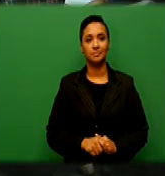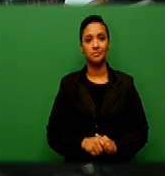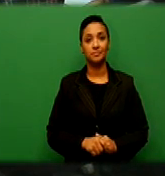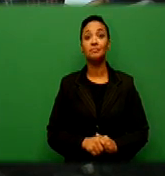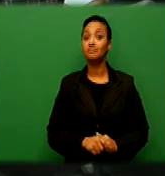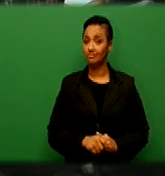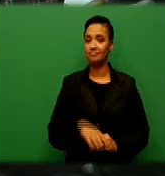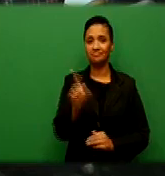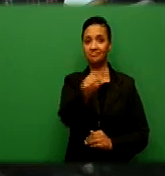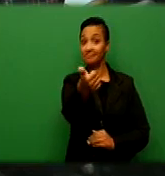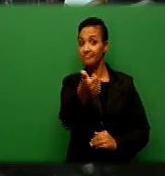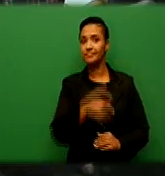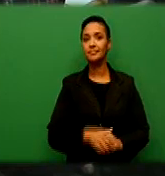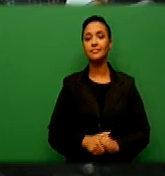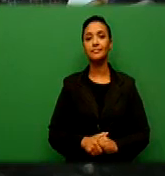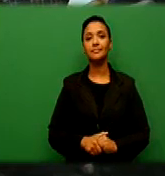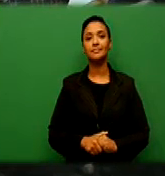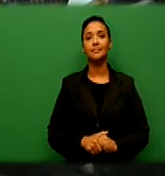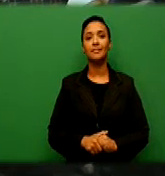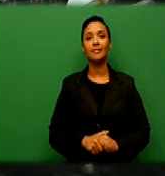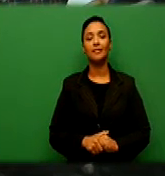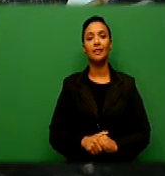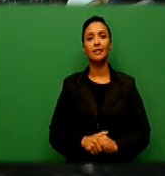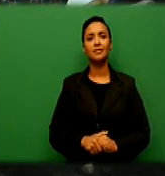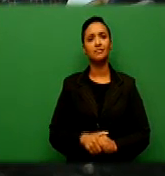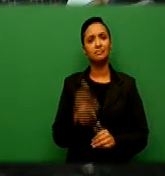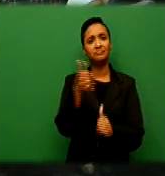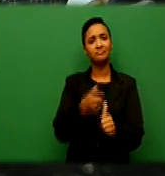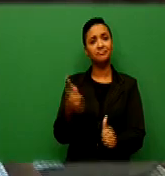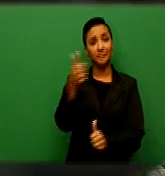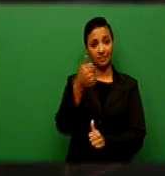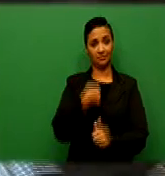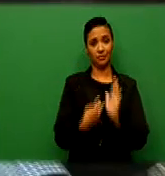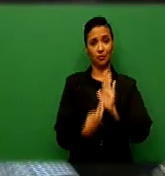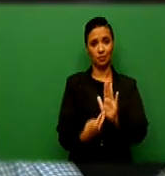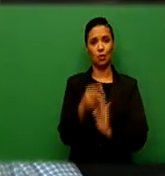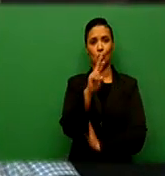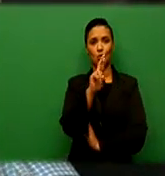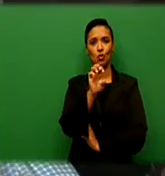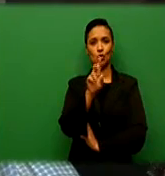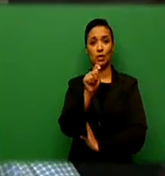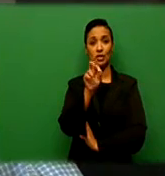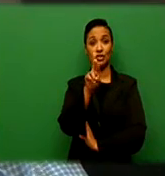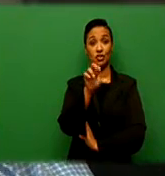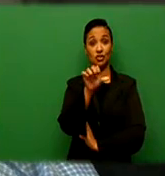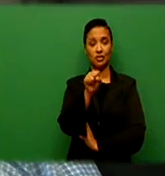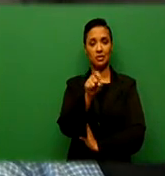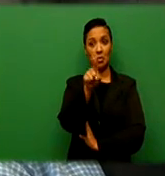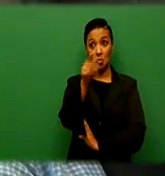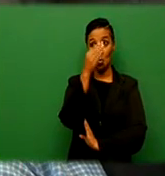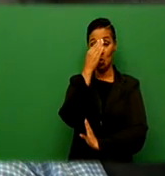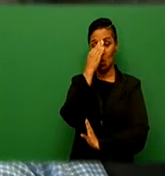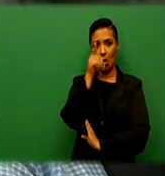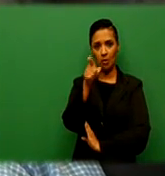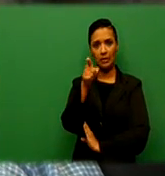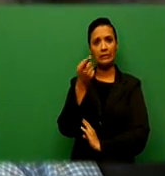Sir? Sorry, yeah, Ed Stoddard with Reuters. Governor, you mentioned that domestic political developments have had a significant